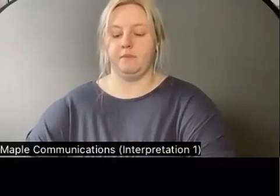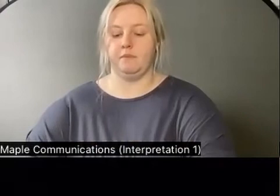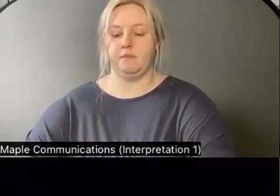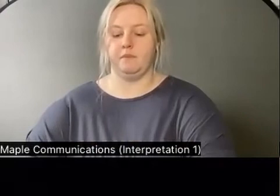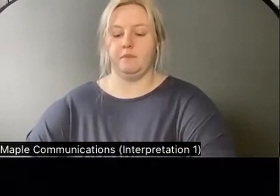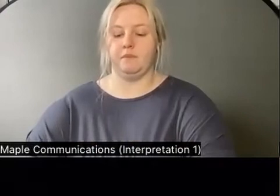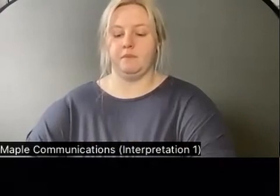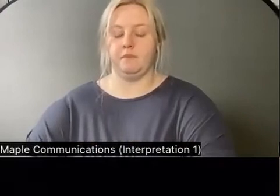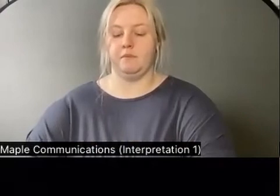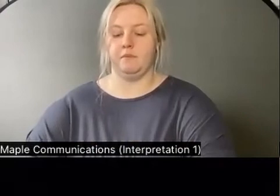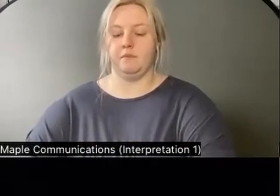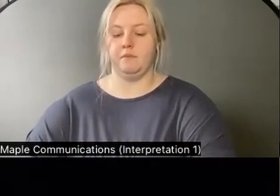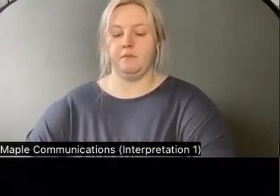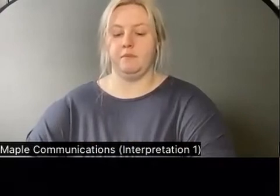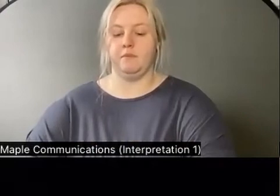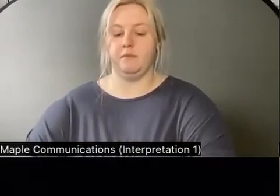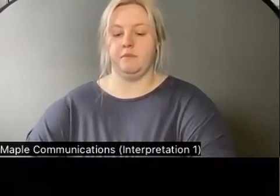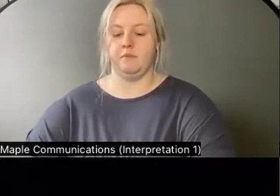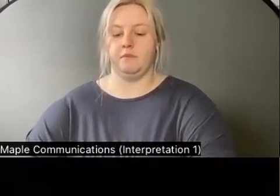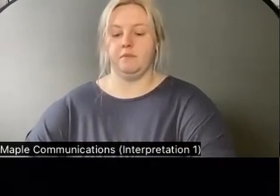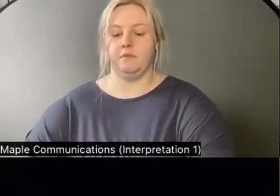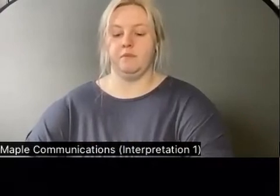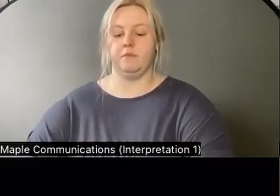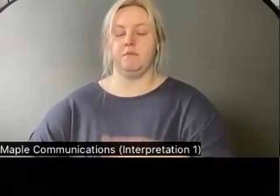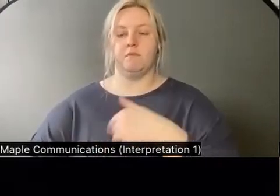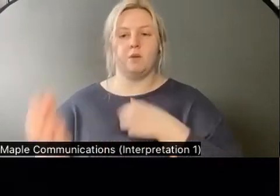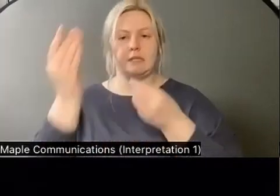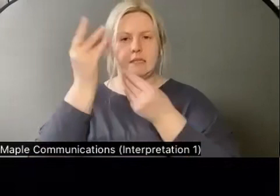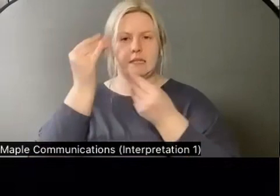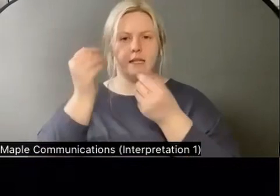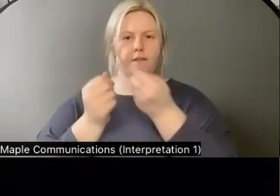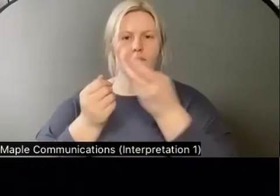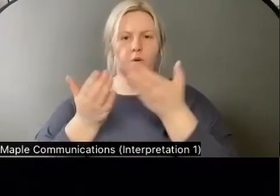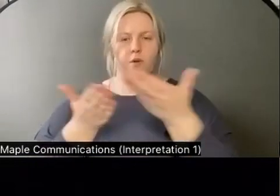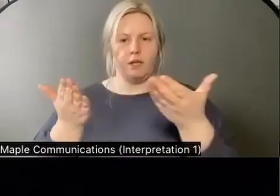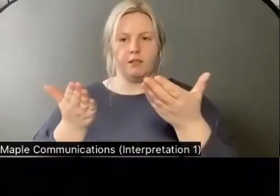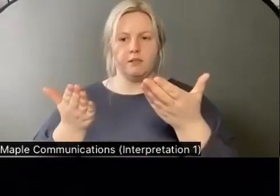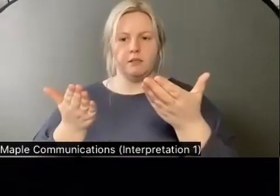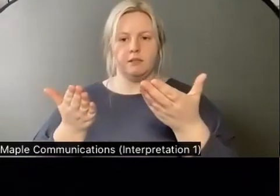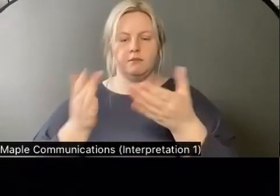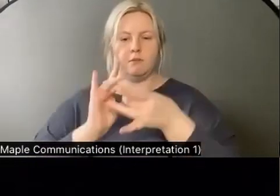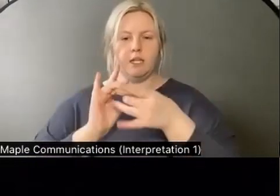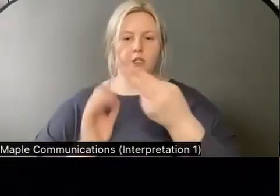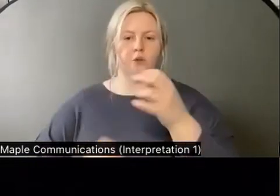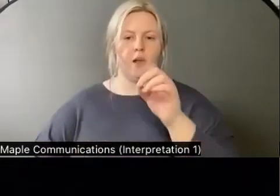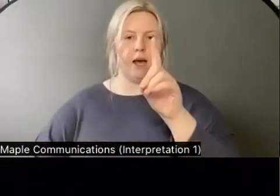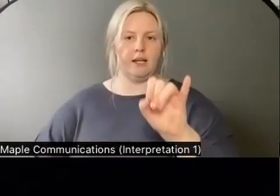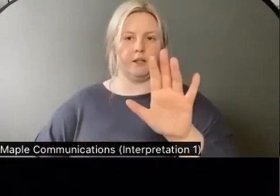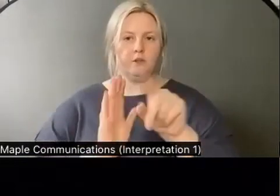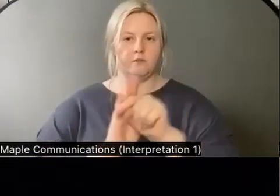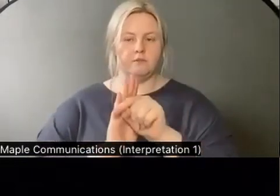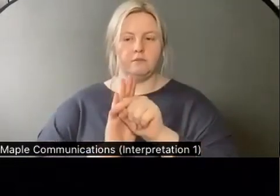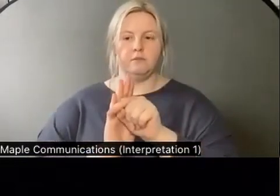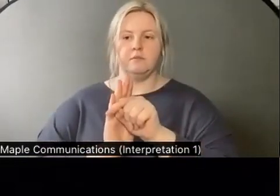Just, I think in general, hospitals are not the safe place that a lot of people think they